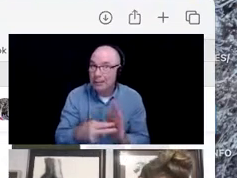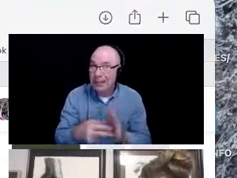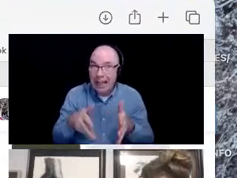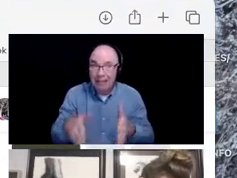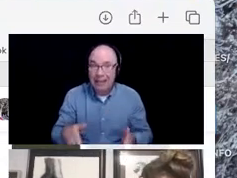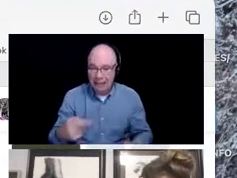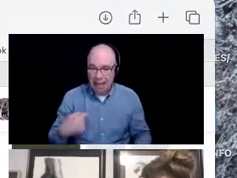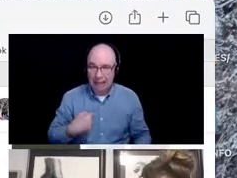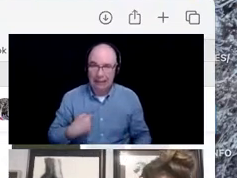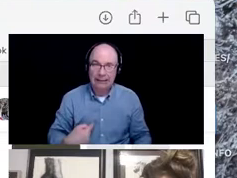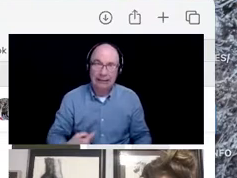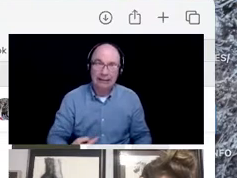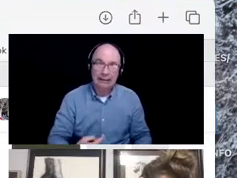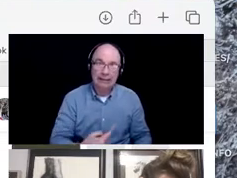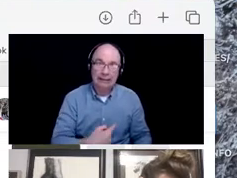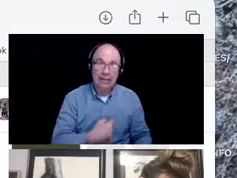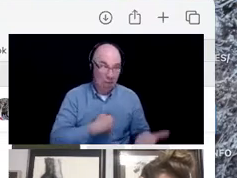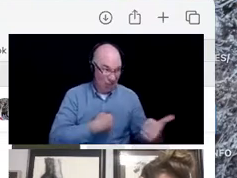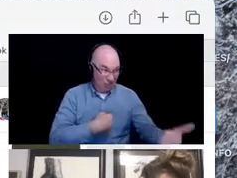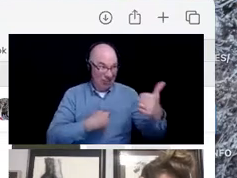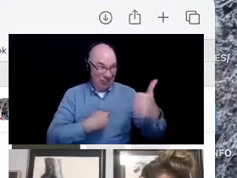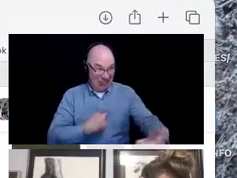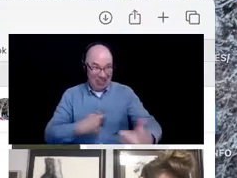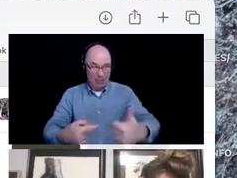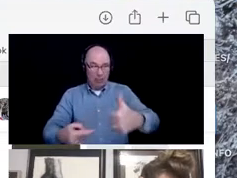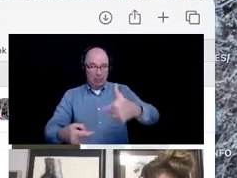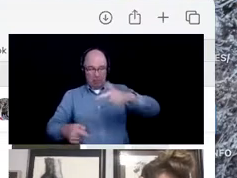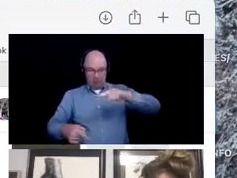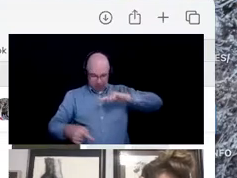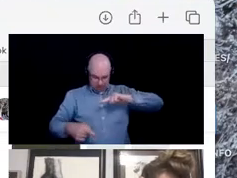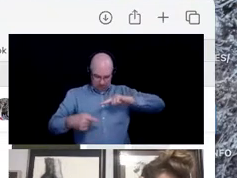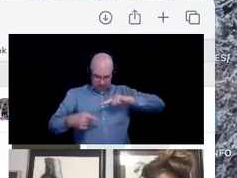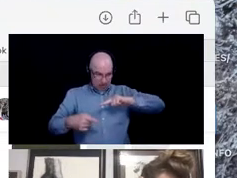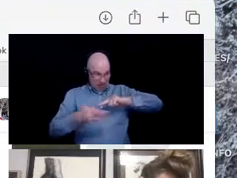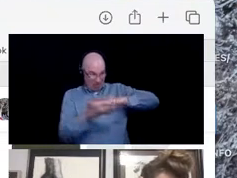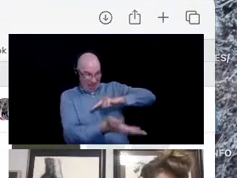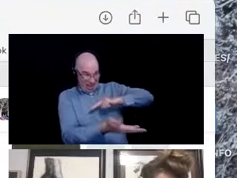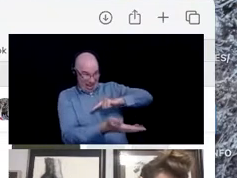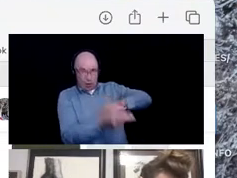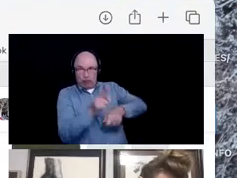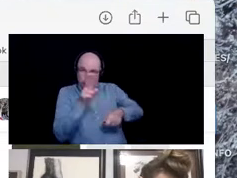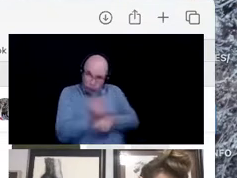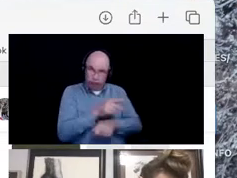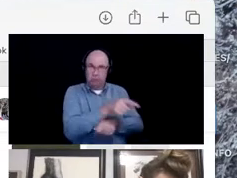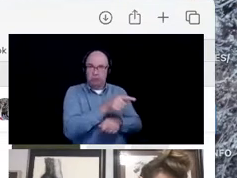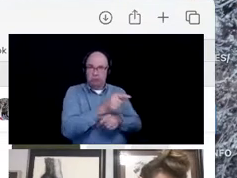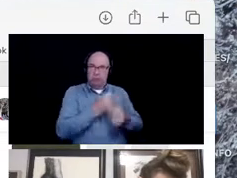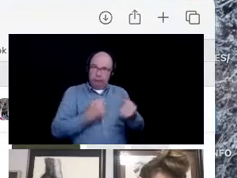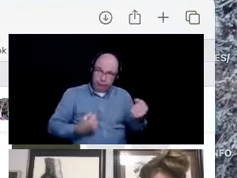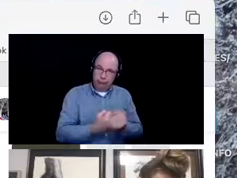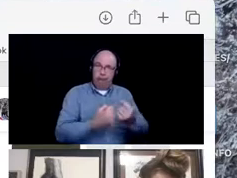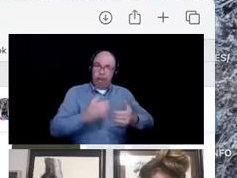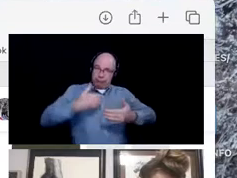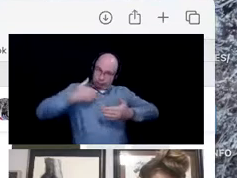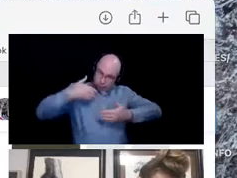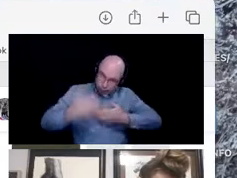that now needs to work on us to work what is already there. So I hope that gives you guys